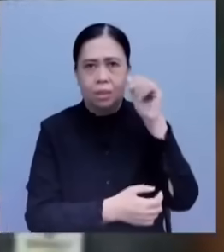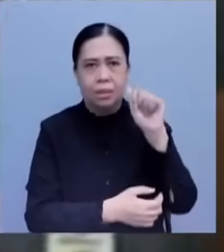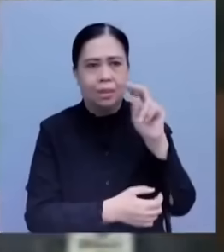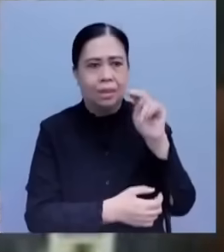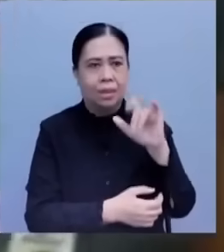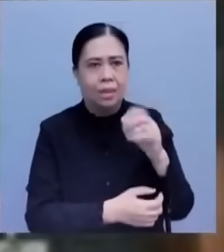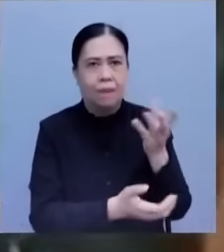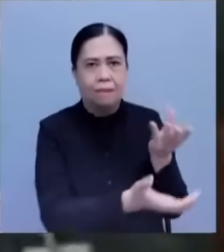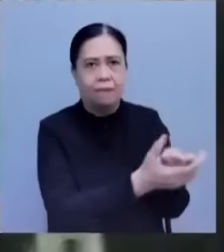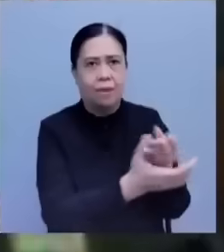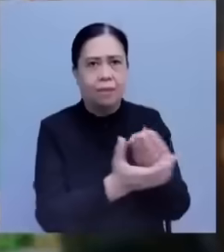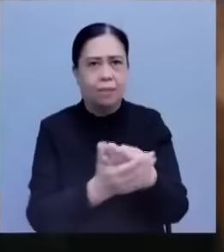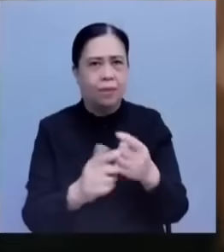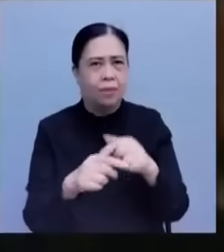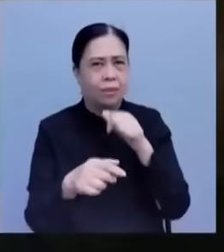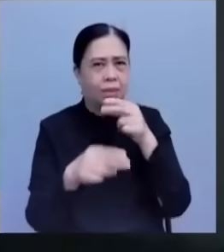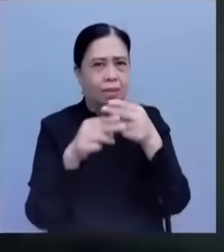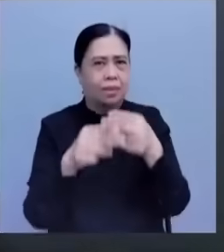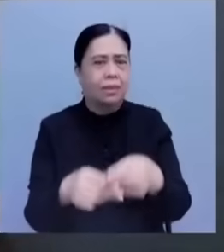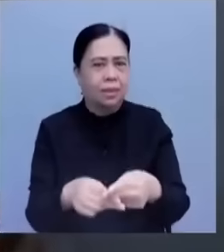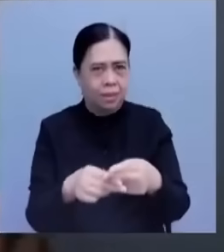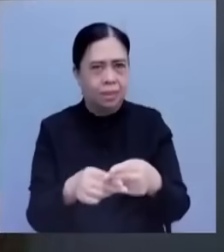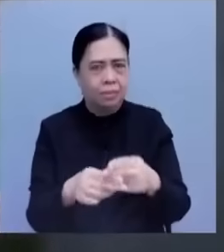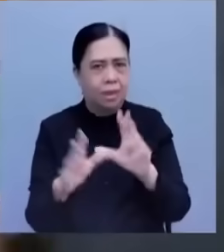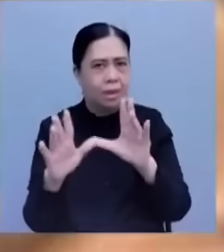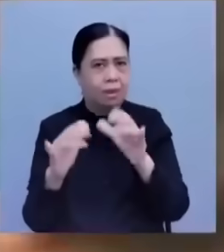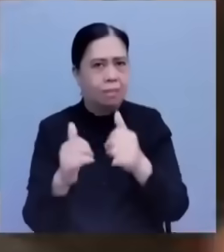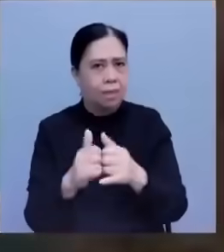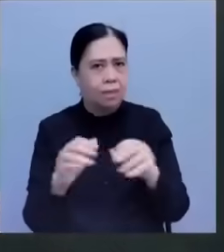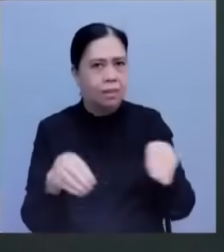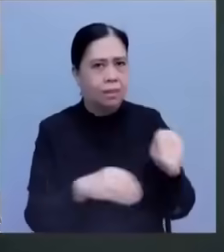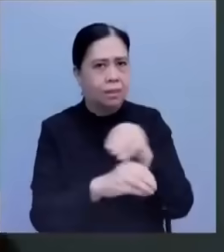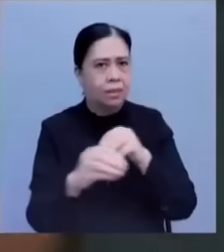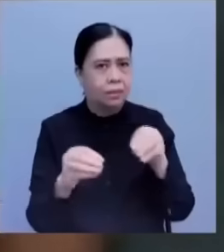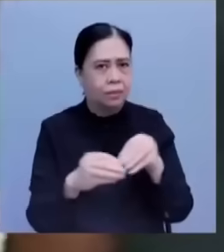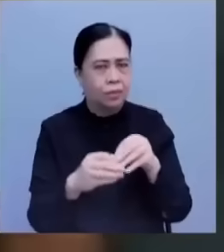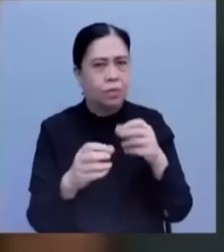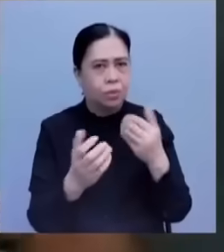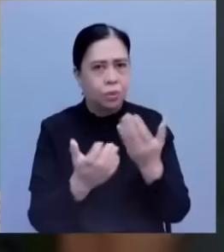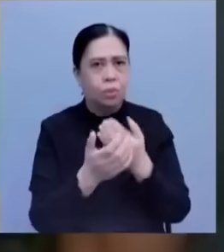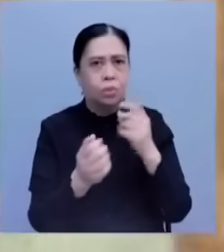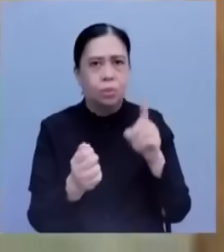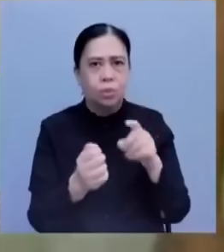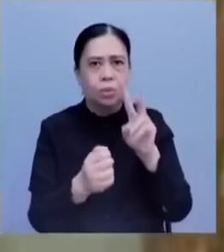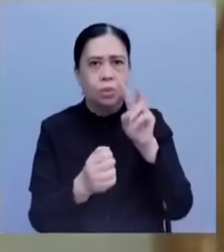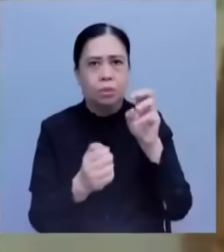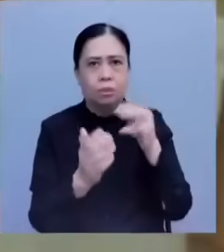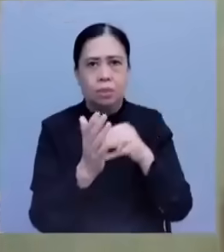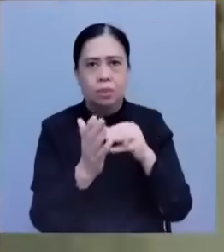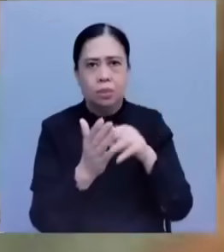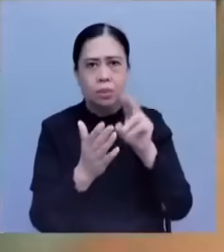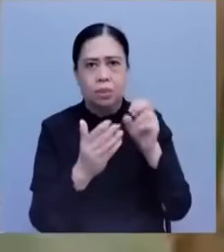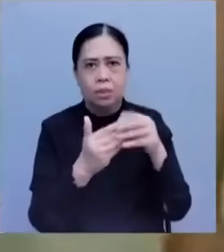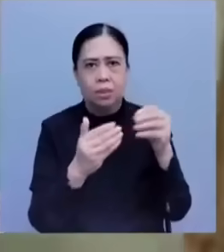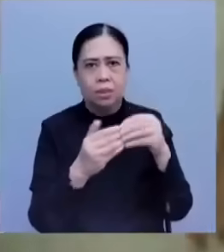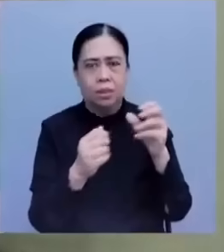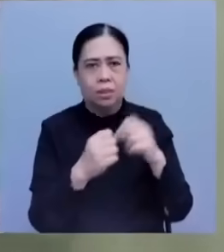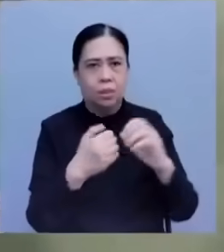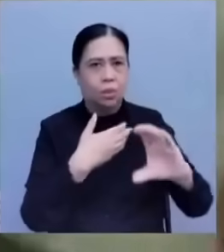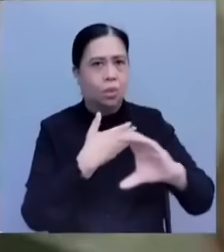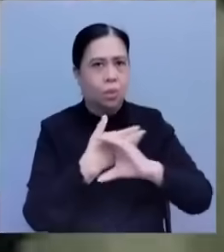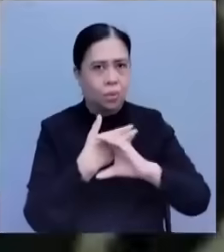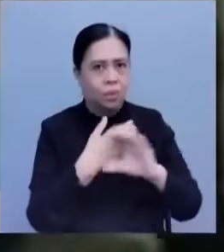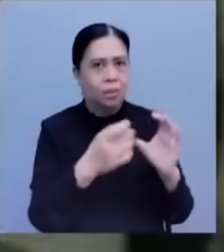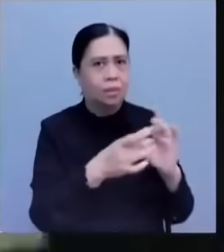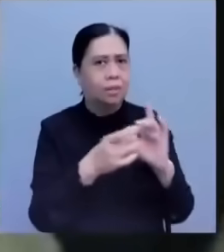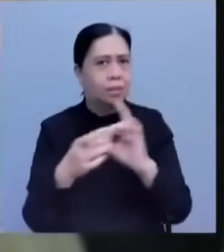money from an unnamed poll technology company in exchange for securing nearly $200 million in election contracts related